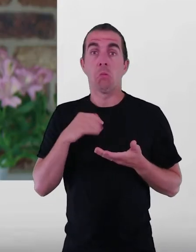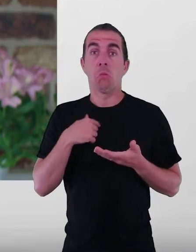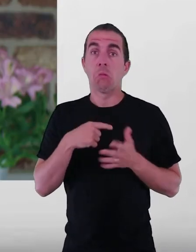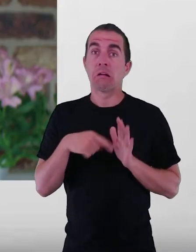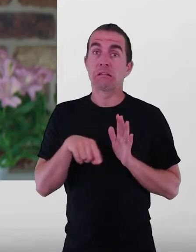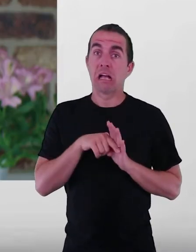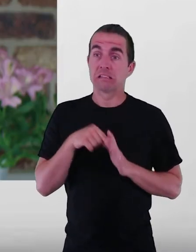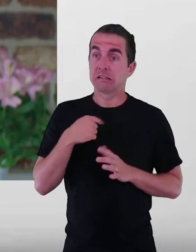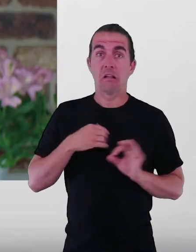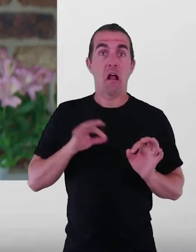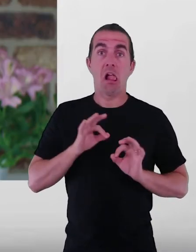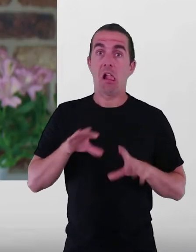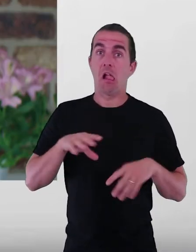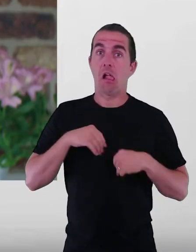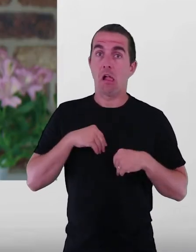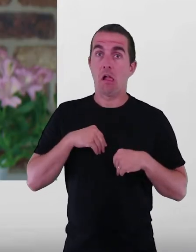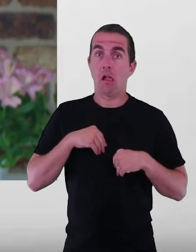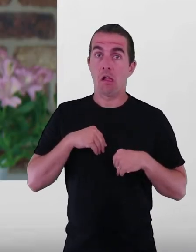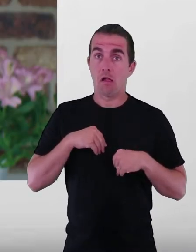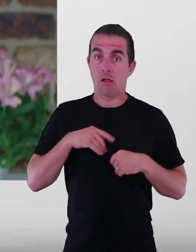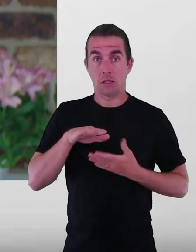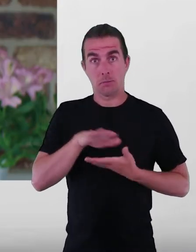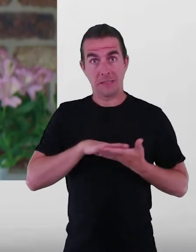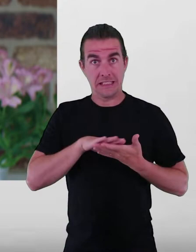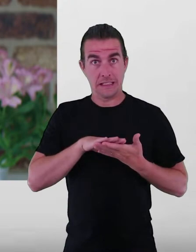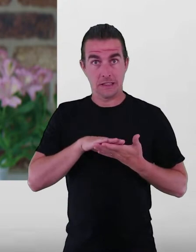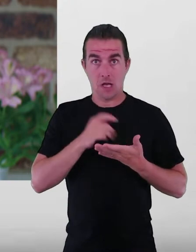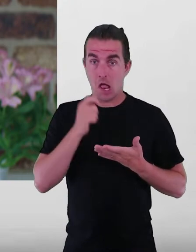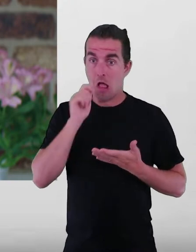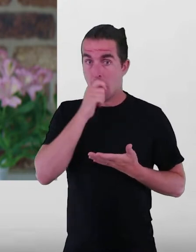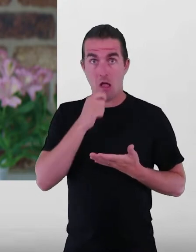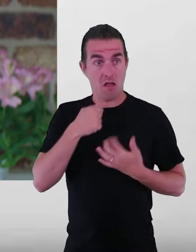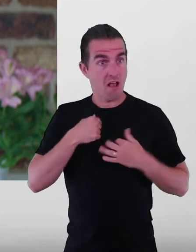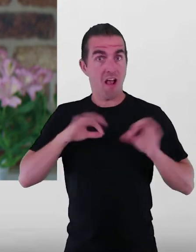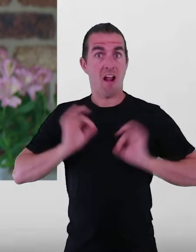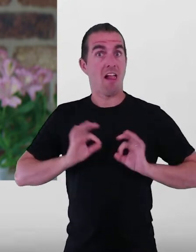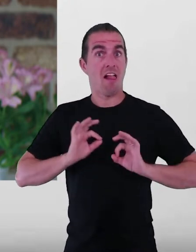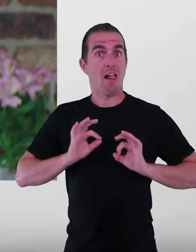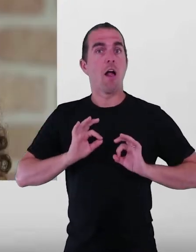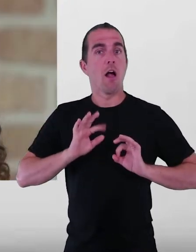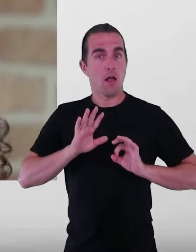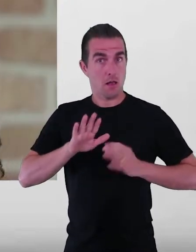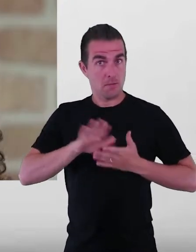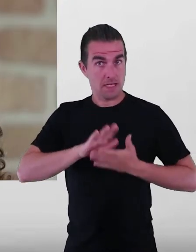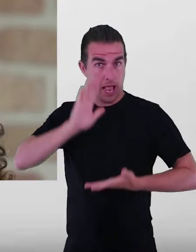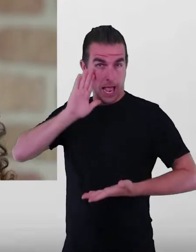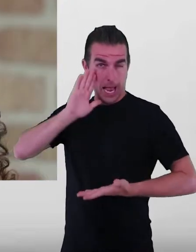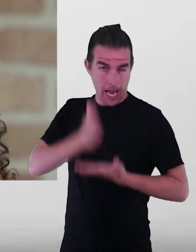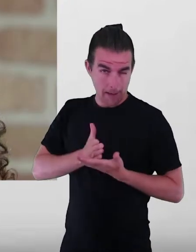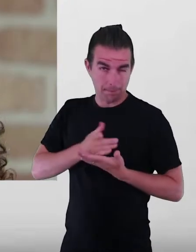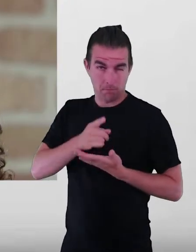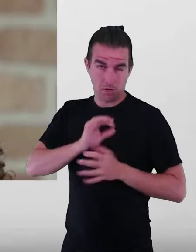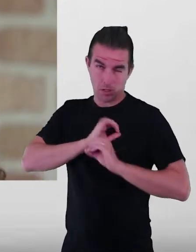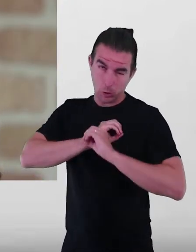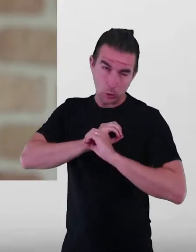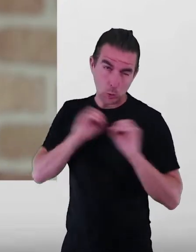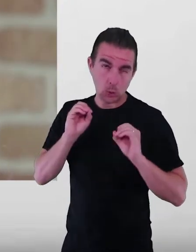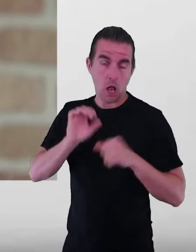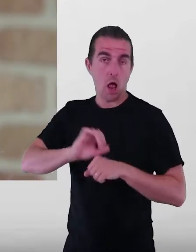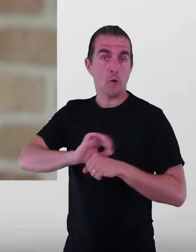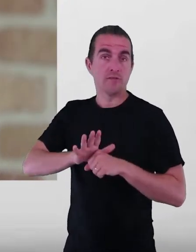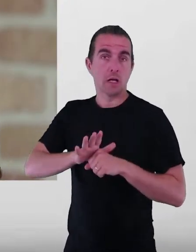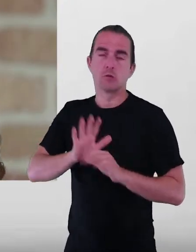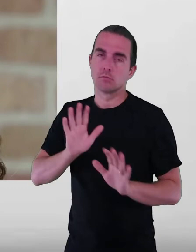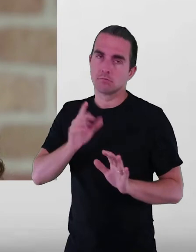If you get a negative result, it is likely you were not infectious at the time the test was taken. A negative test result, however, is not a